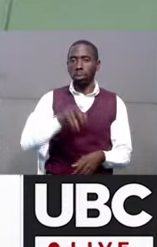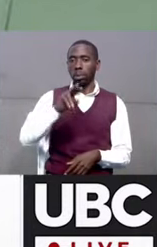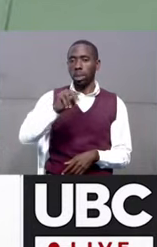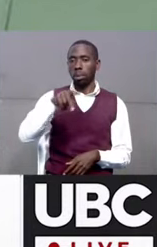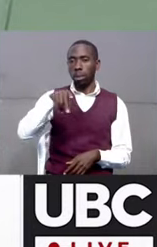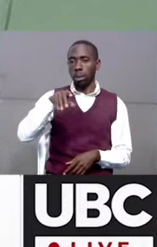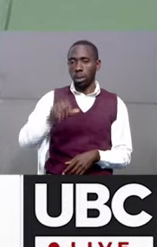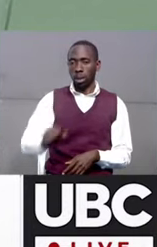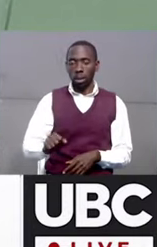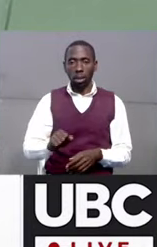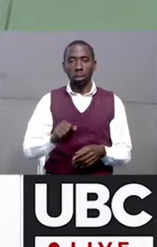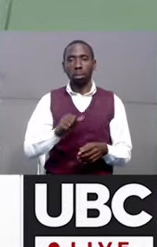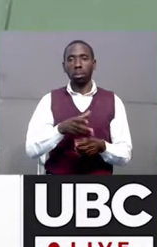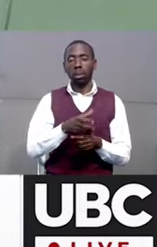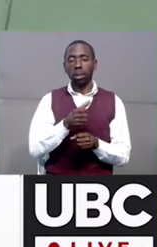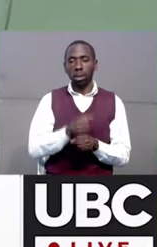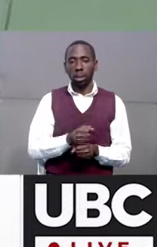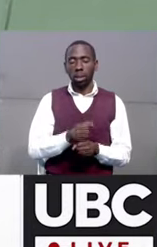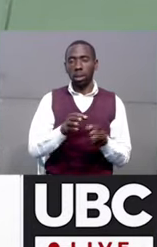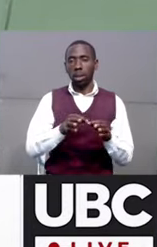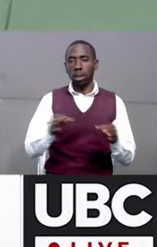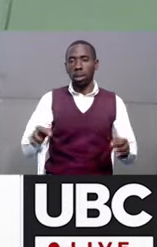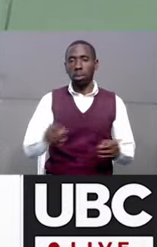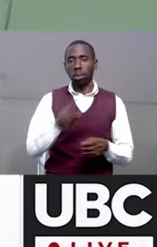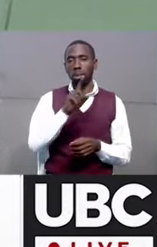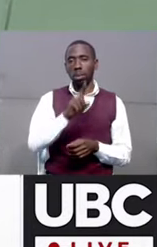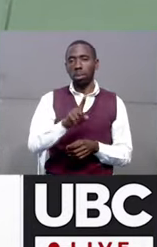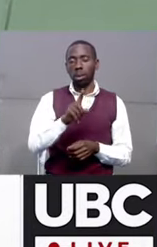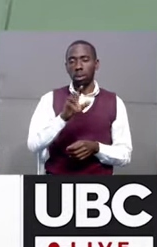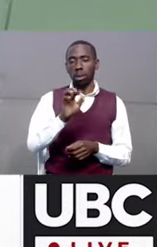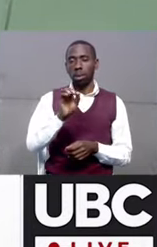vote 108 for the financial year